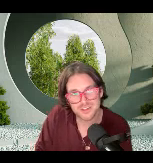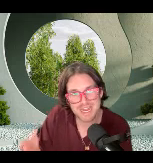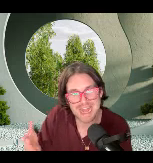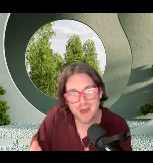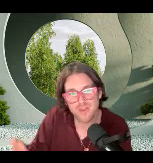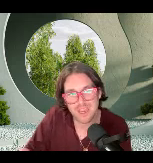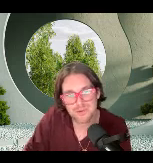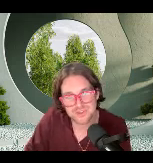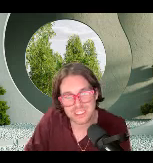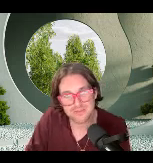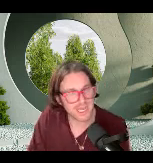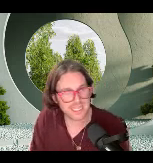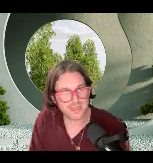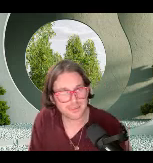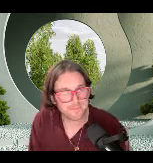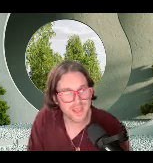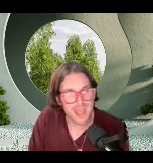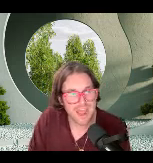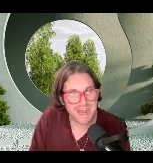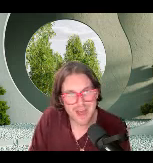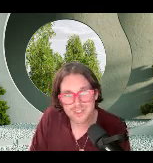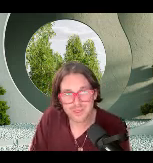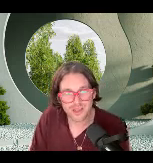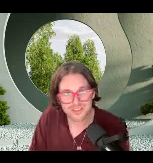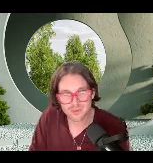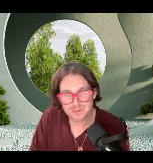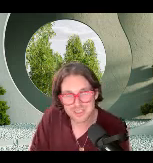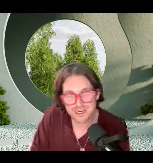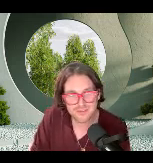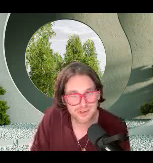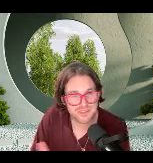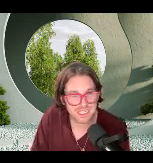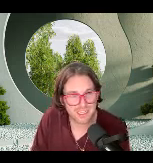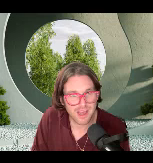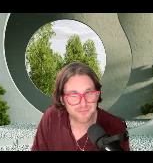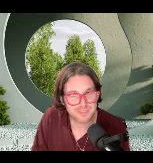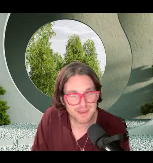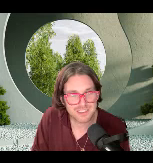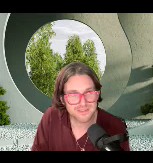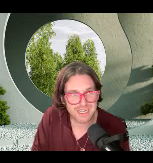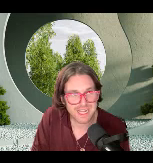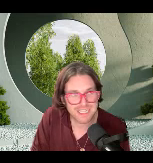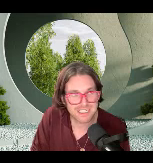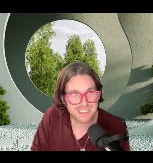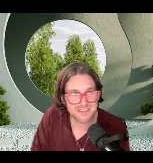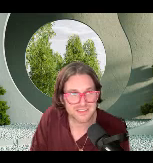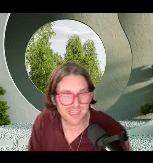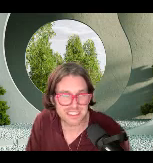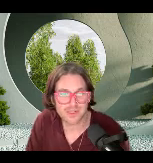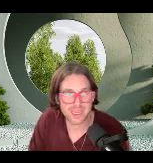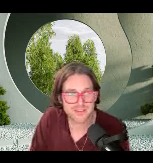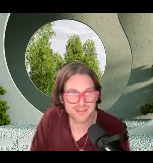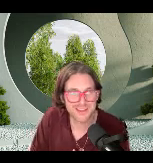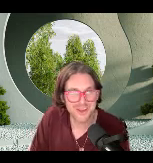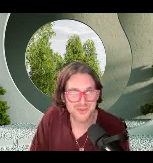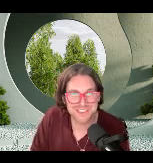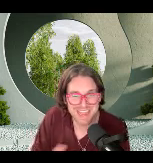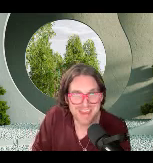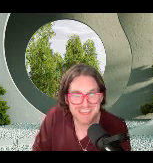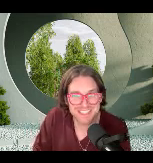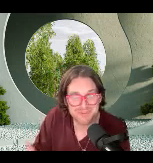of learners and how they perceive content? And then how can we also represent a diversity of perspectives and identities in authentic